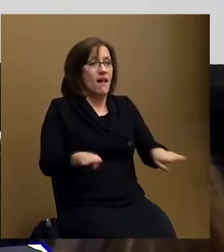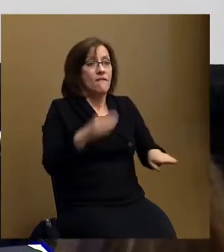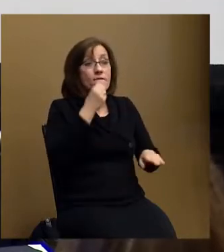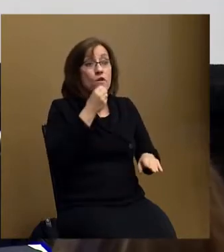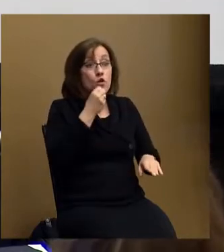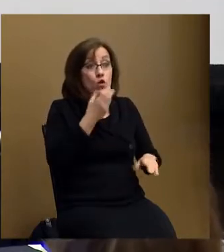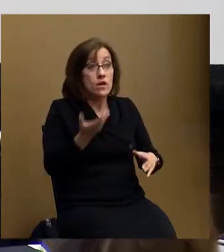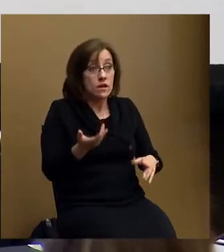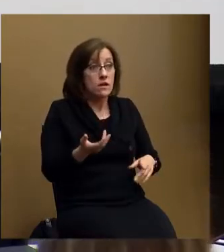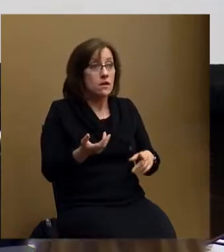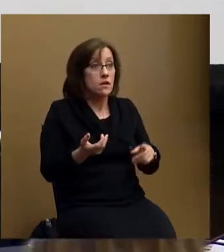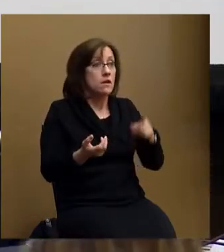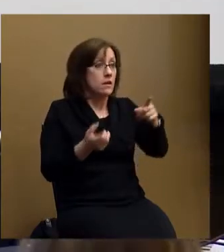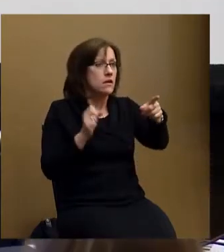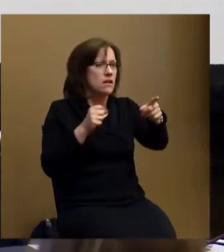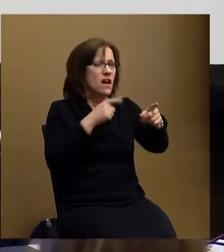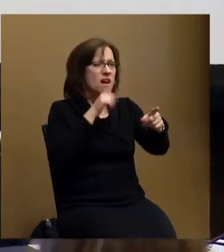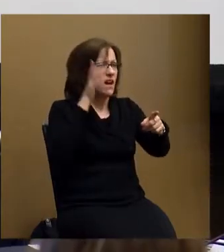Is this a white?